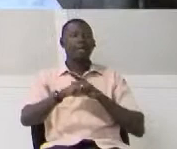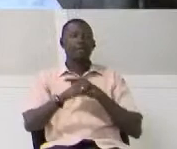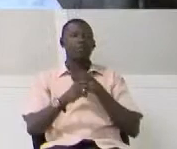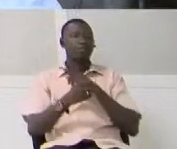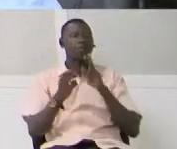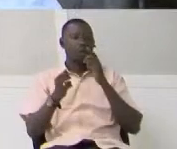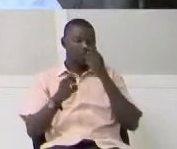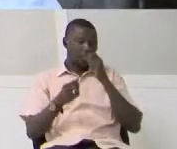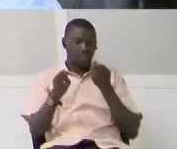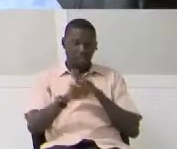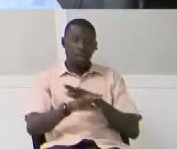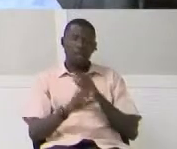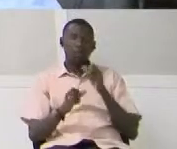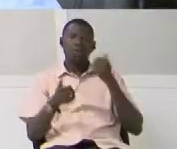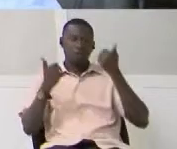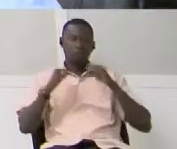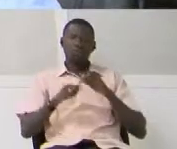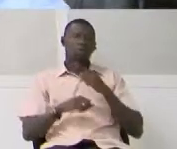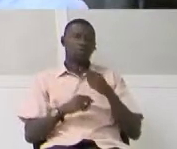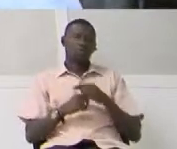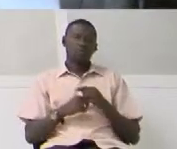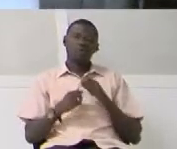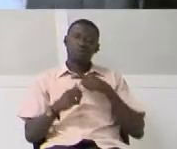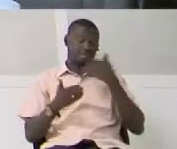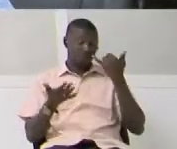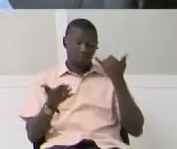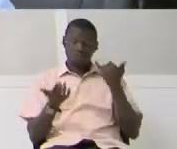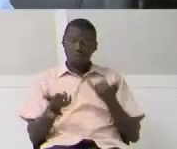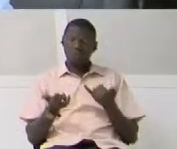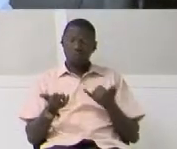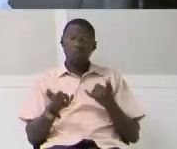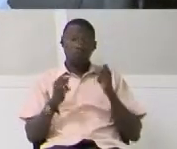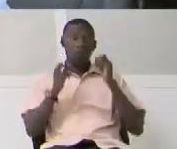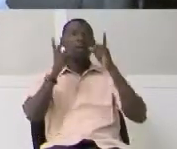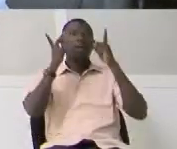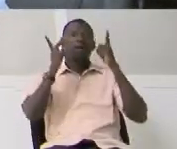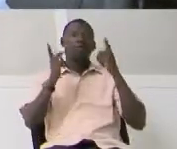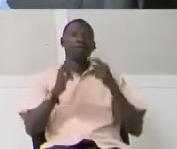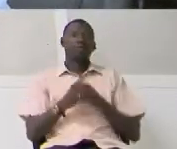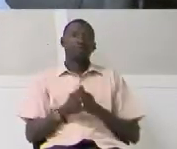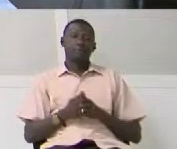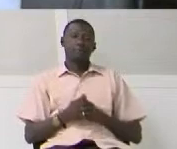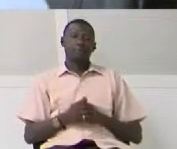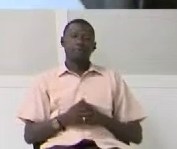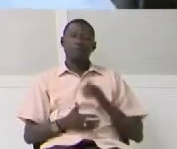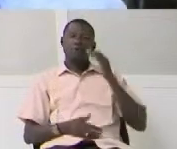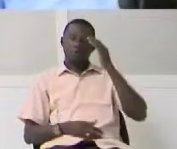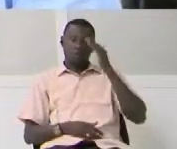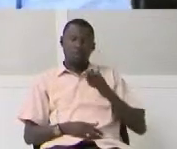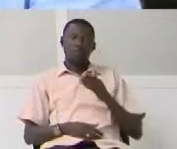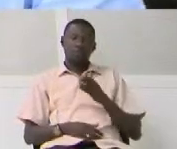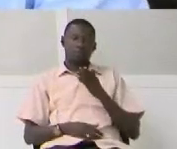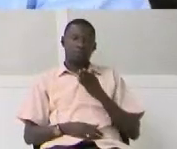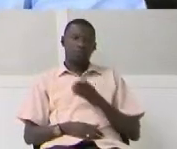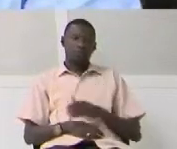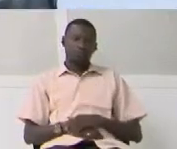God says his time is not yet done. Well, okay, Jerejef. Thank you.